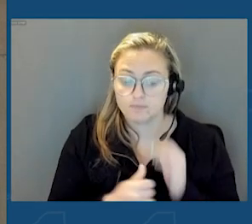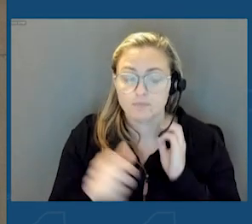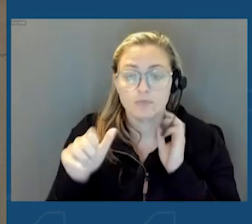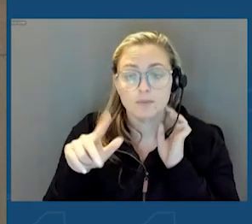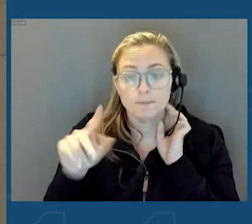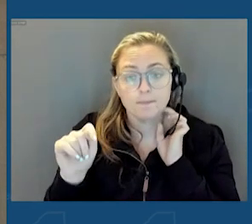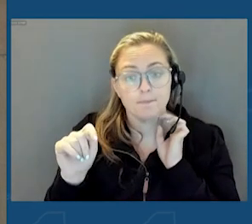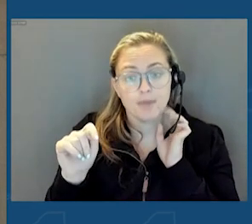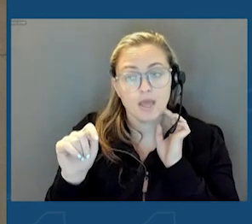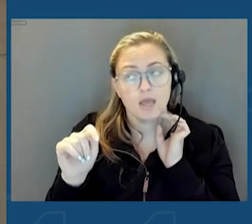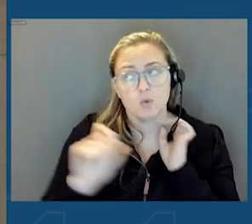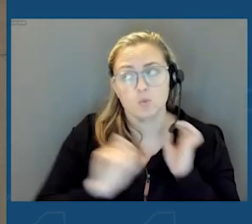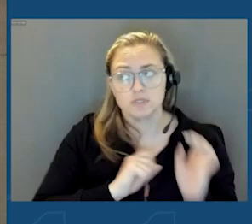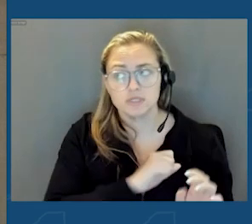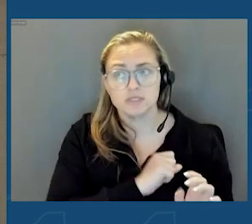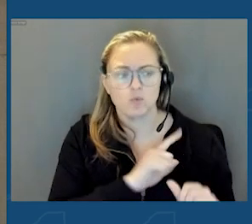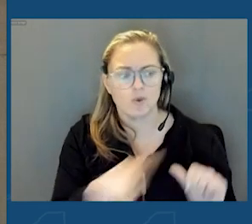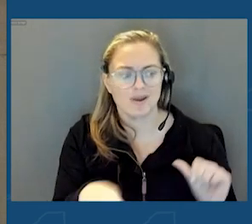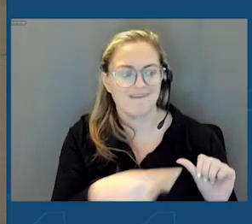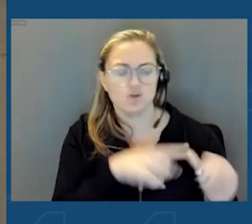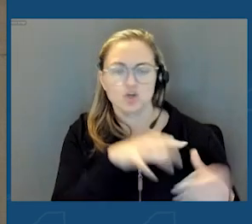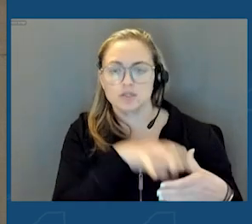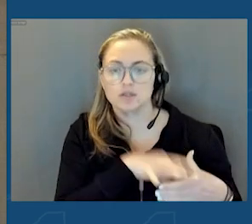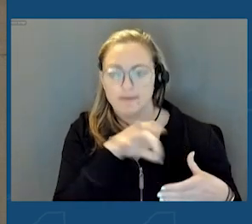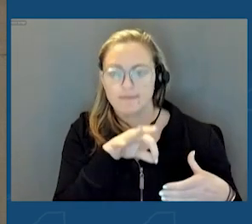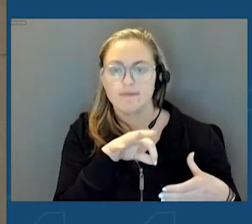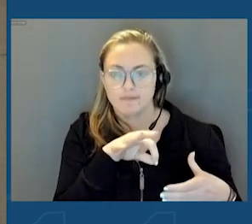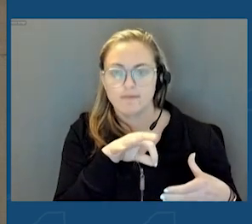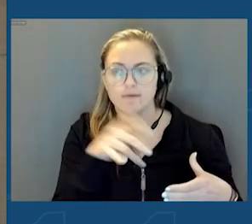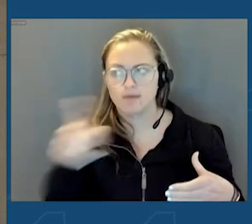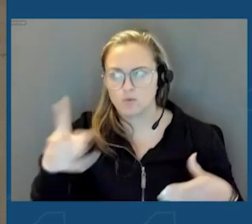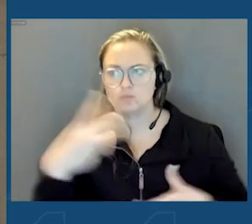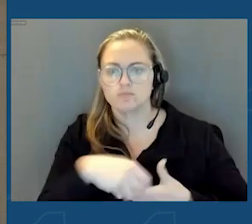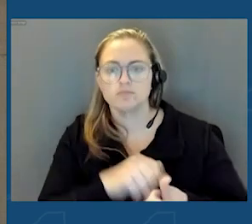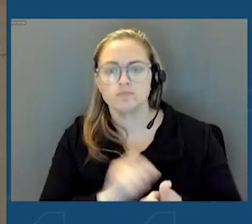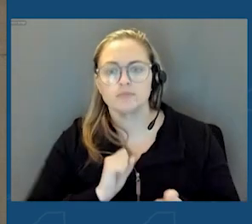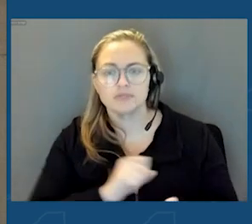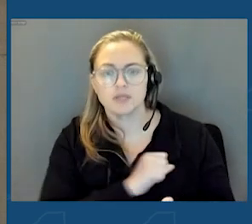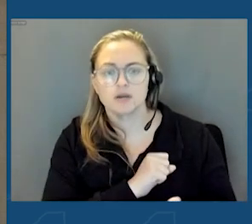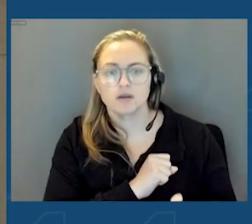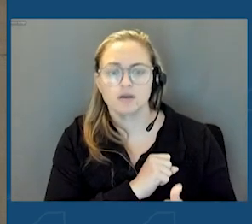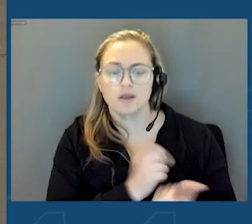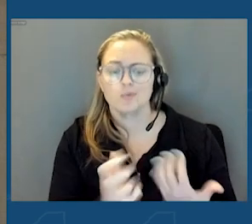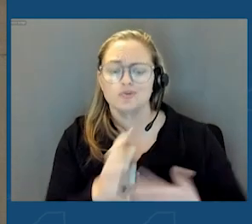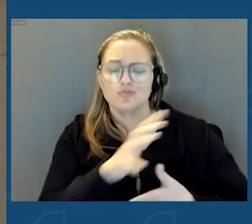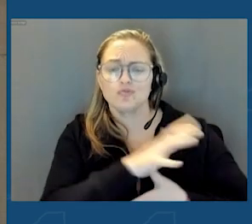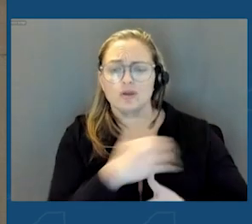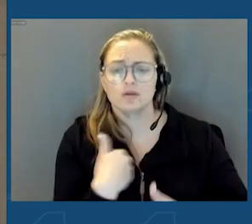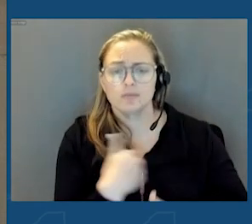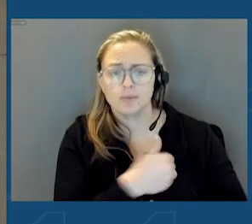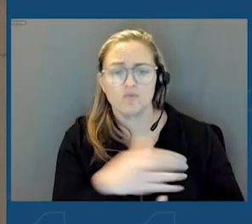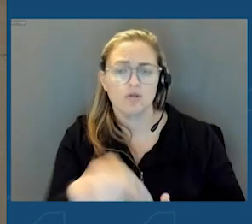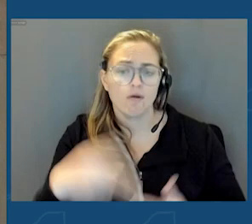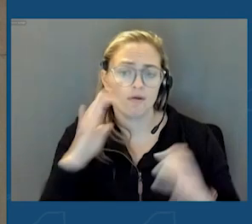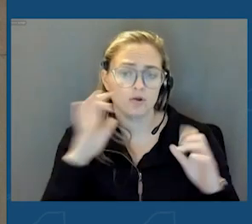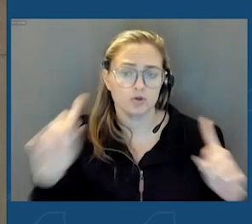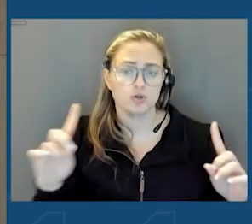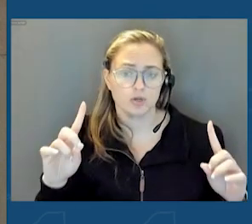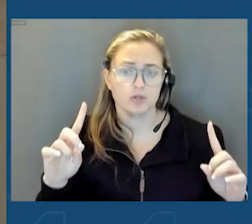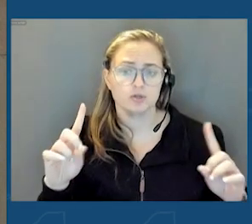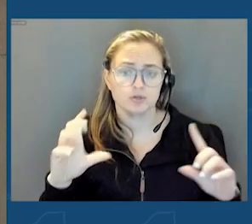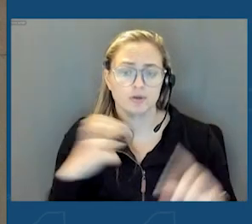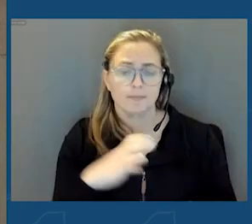state Senate when I was first elected, and I was the ranking member on the Higher Education Committee at the time. And